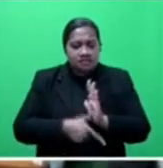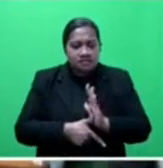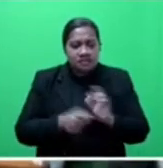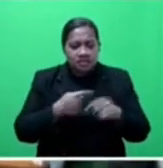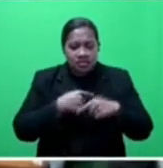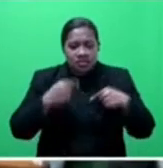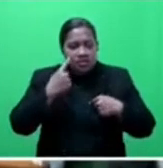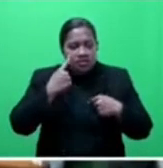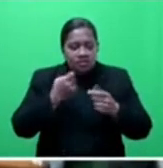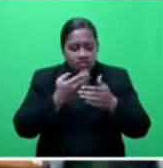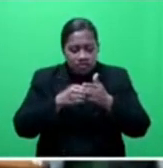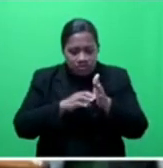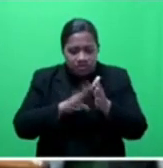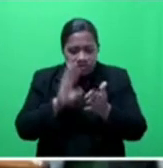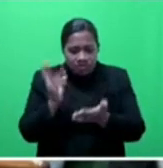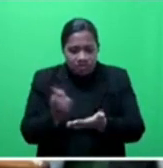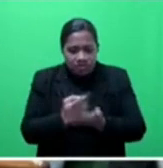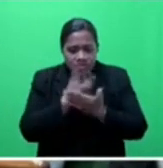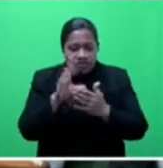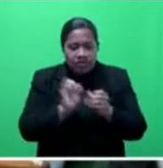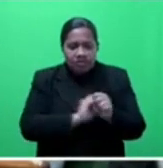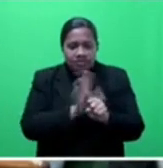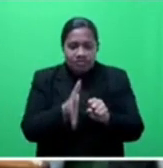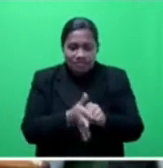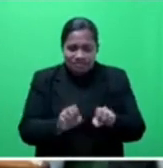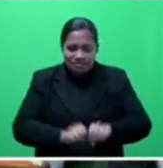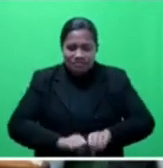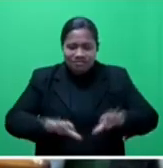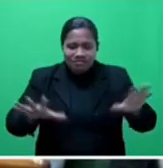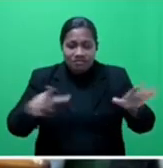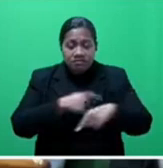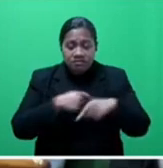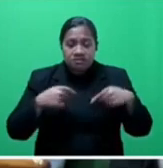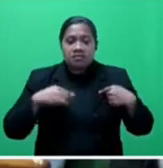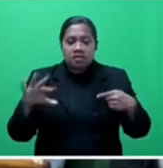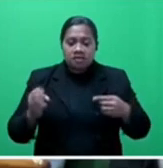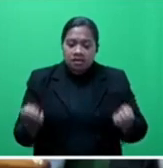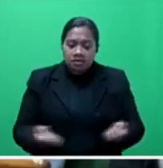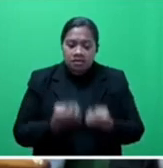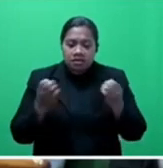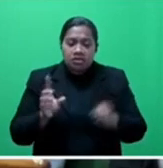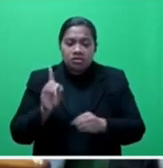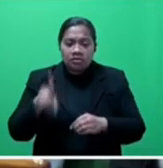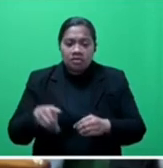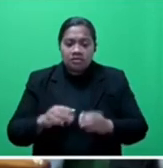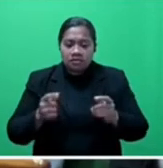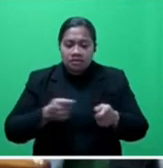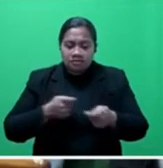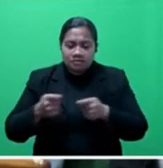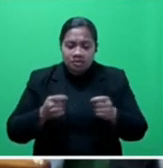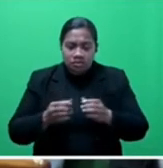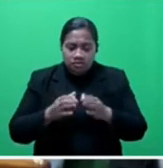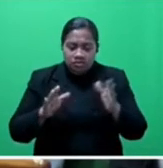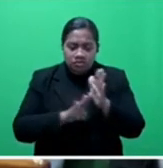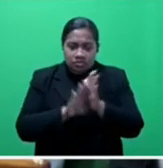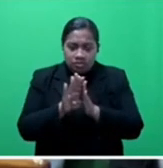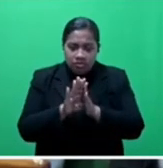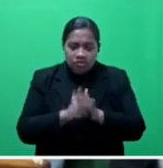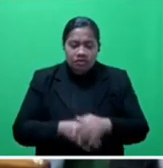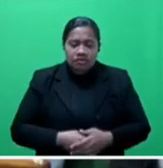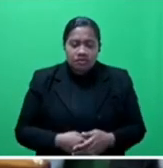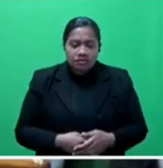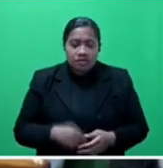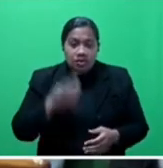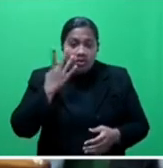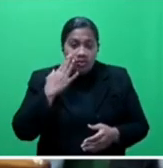COVID-19 pandemic. We must encourage domestic market growth, which comes in handy when the global pressures that are